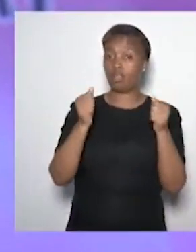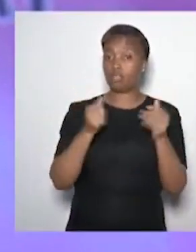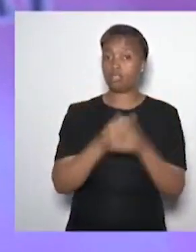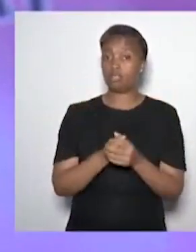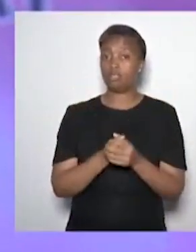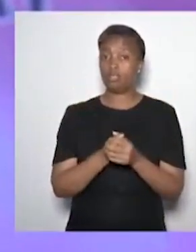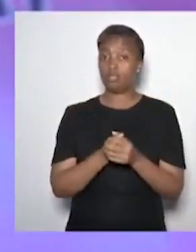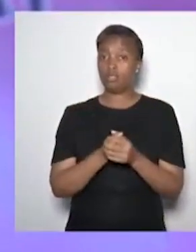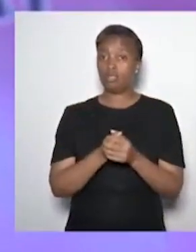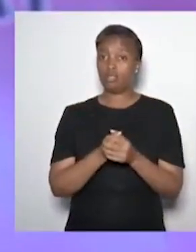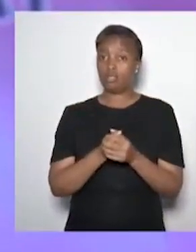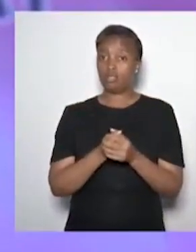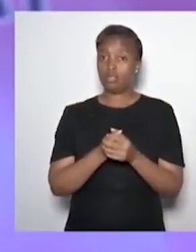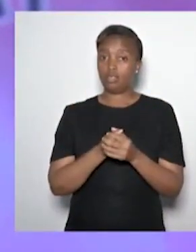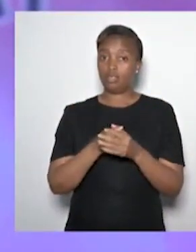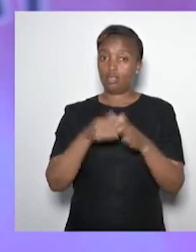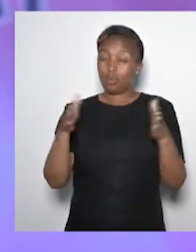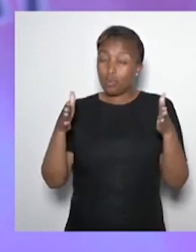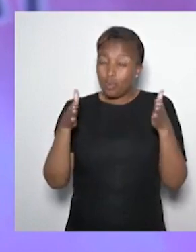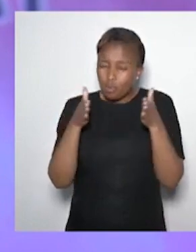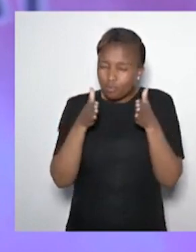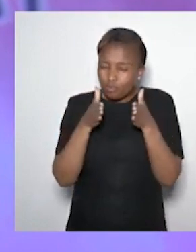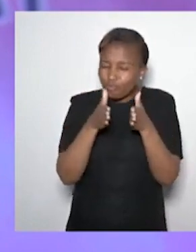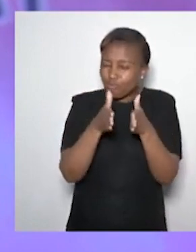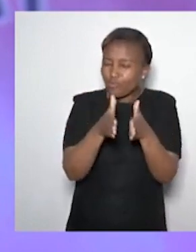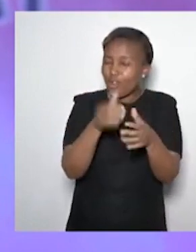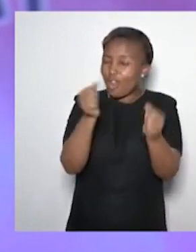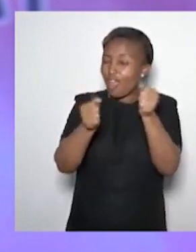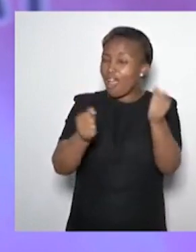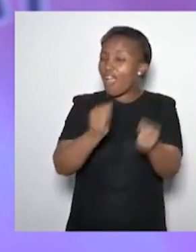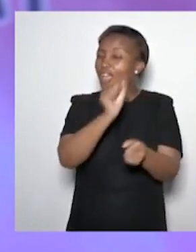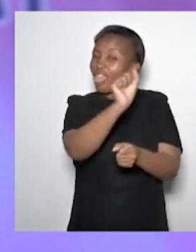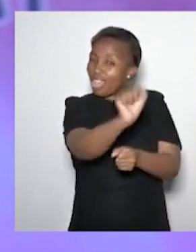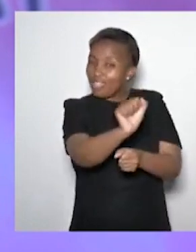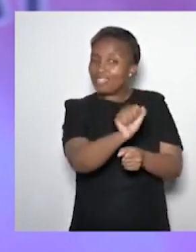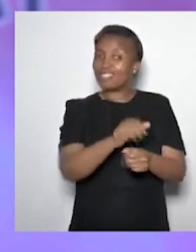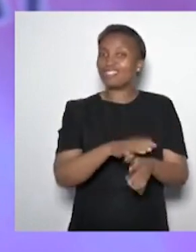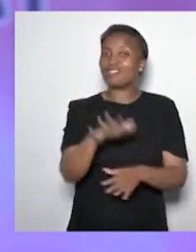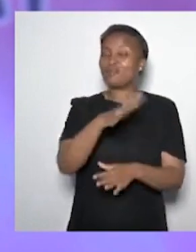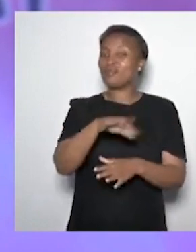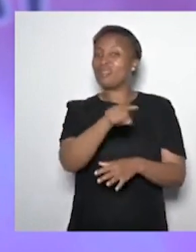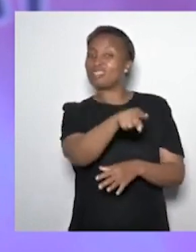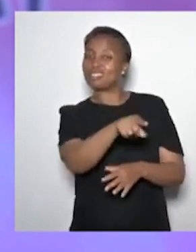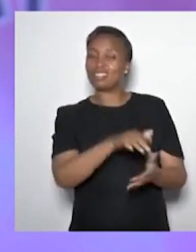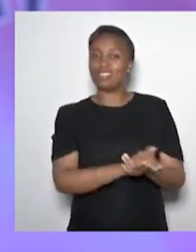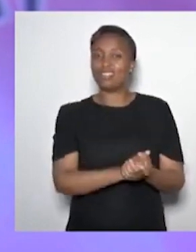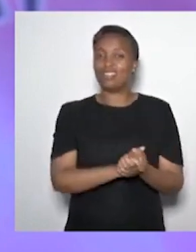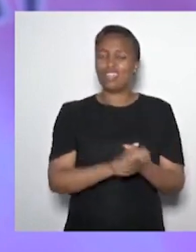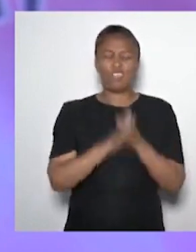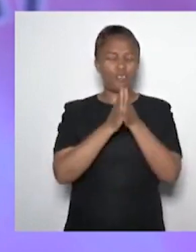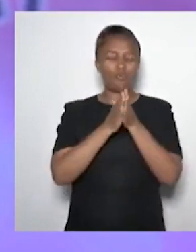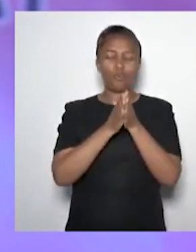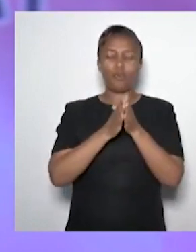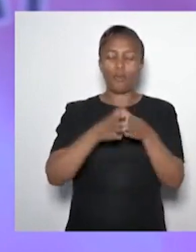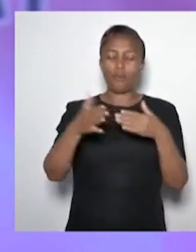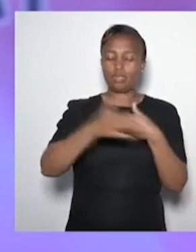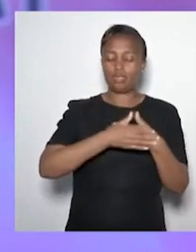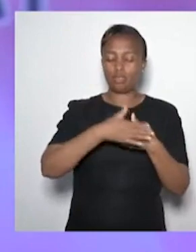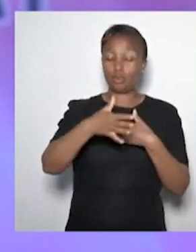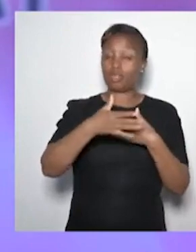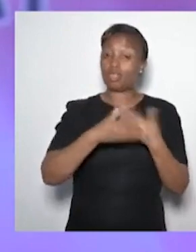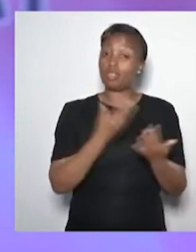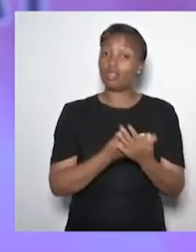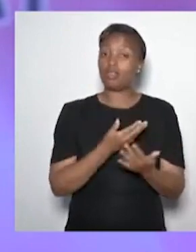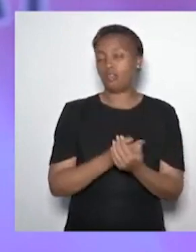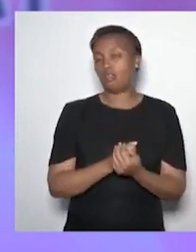had to squeeze that car in that garage, pray to God it fits, and that the door can close. And he spent quality time with